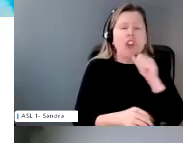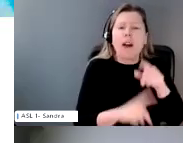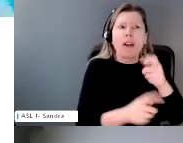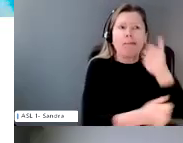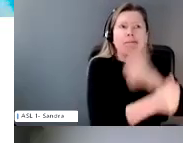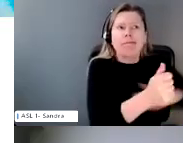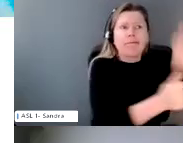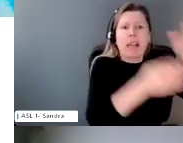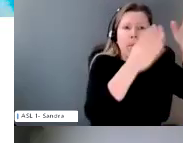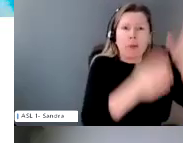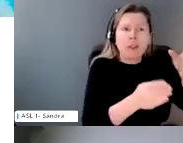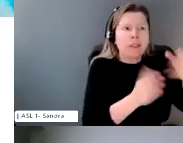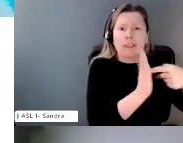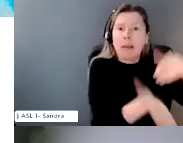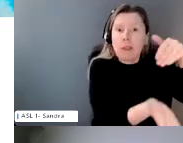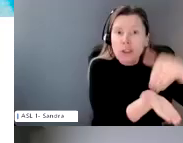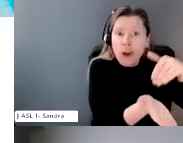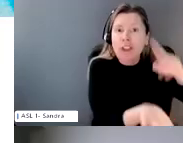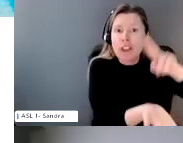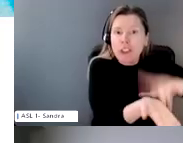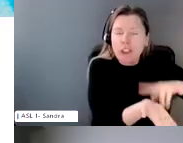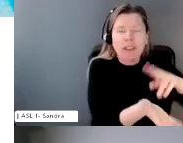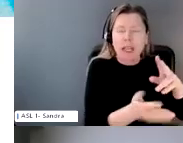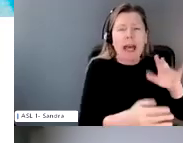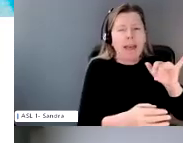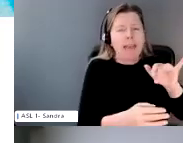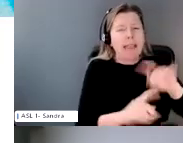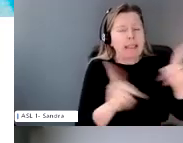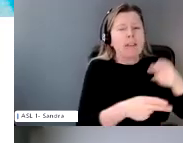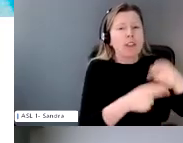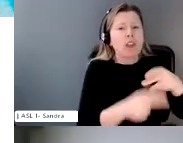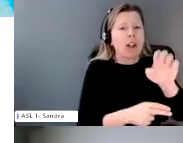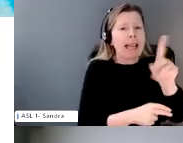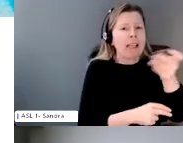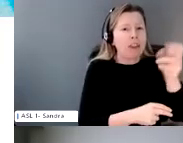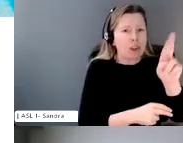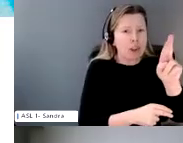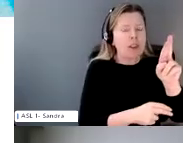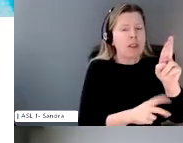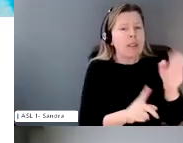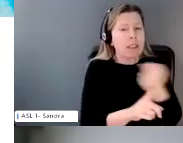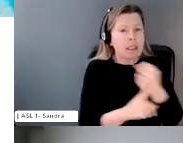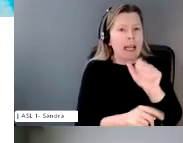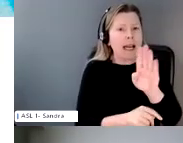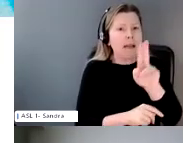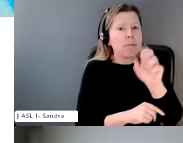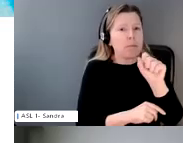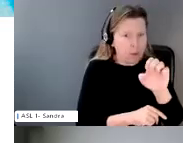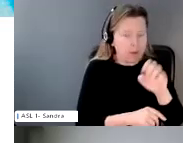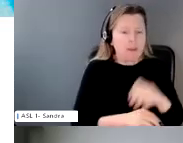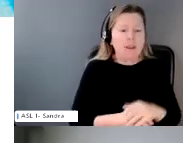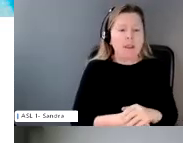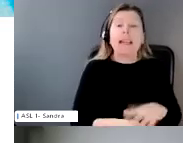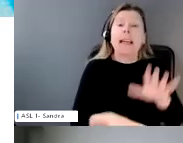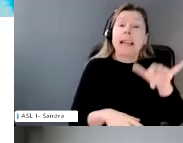trust. That would constitute elder abuse. And yes, elder abuse